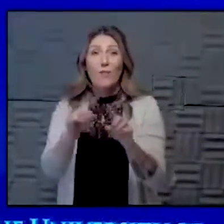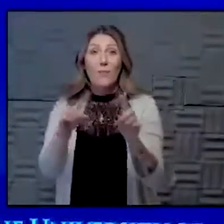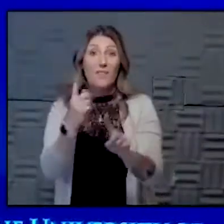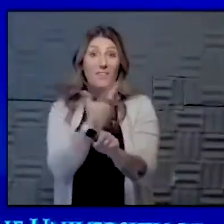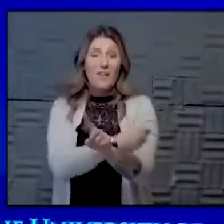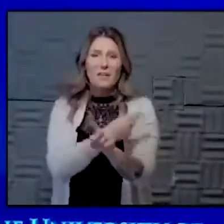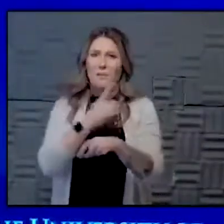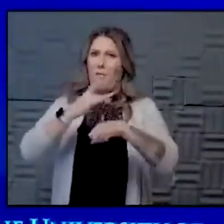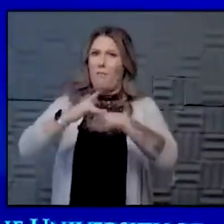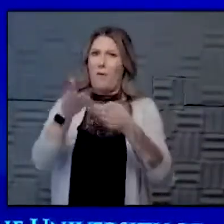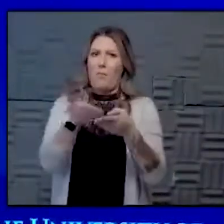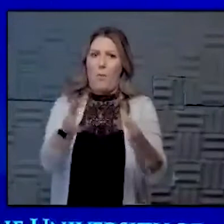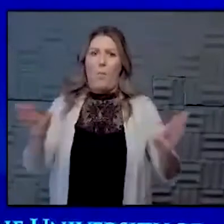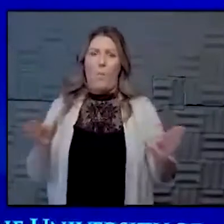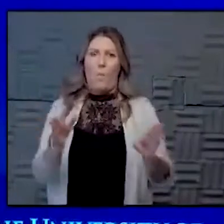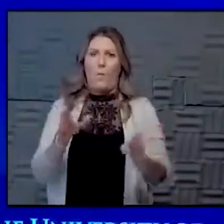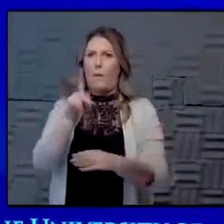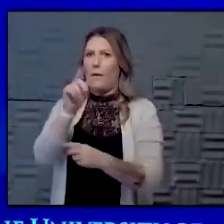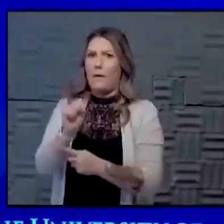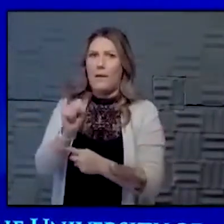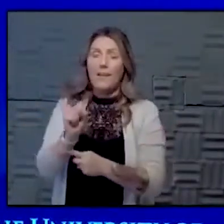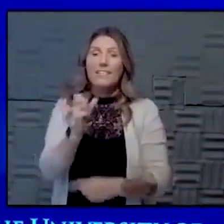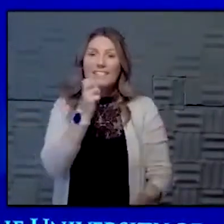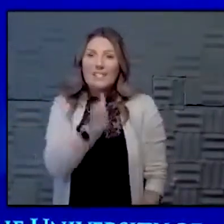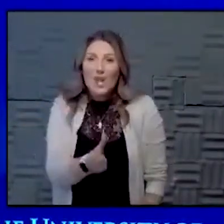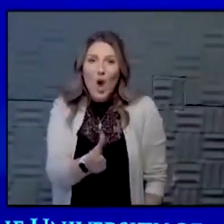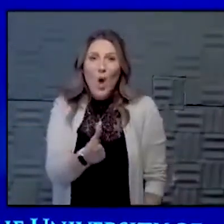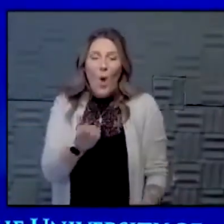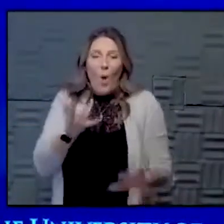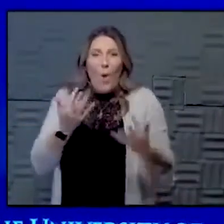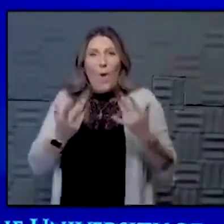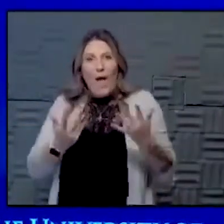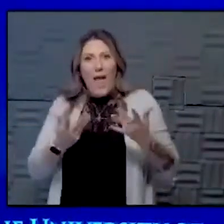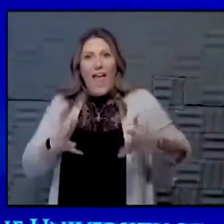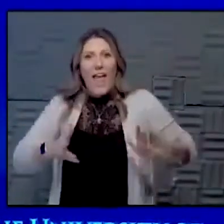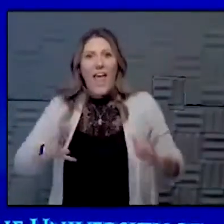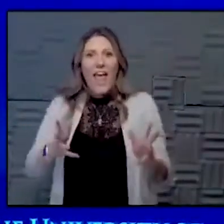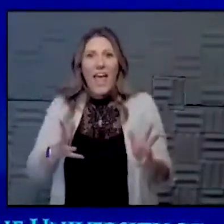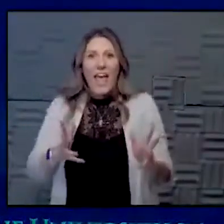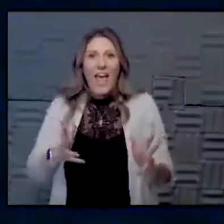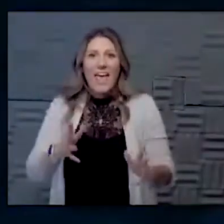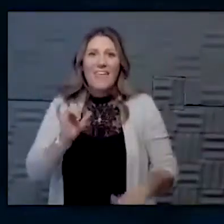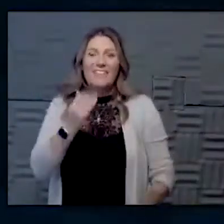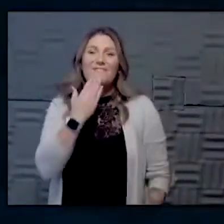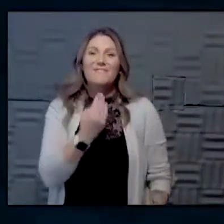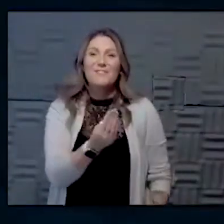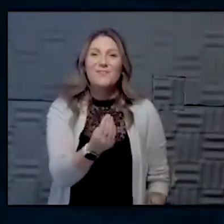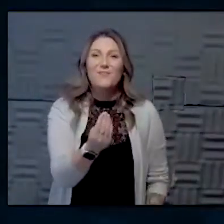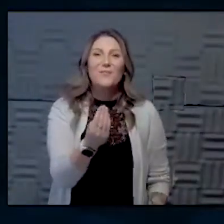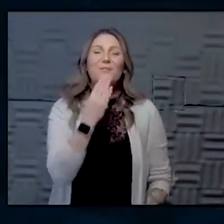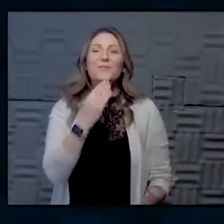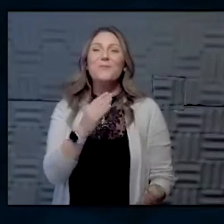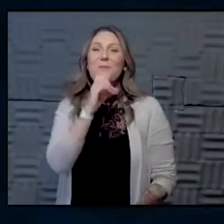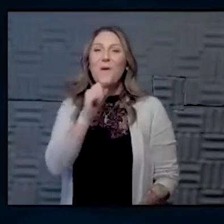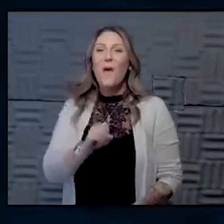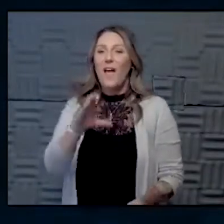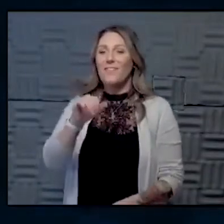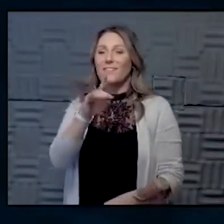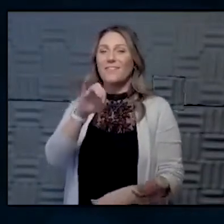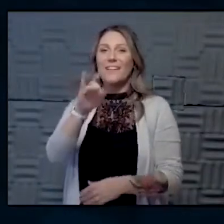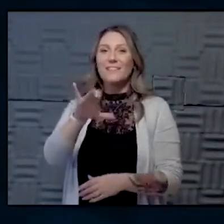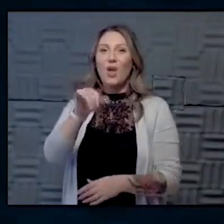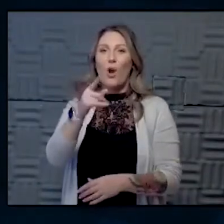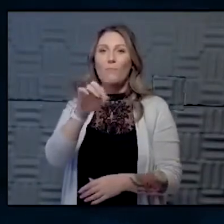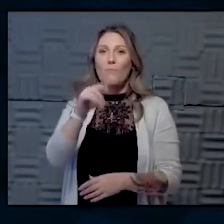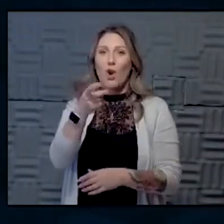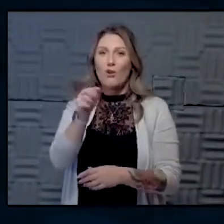widely available across Kansas. Don't hesitate. This is 14-year-old Cassidy Garmarker. She did not hesitate,